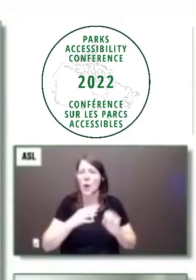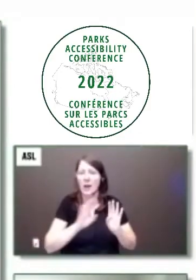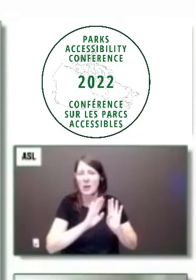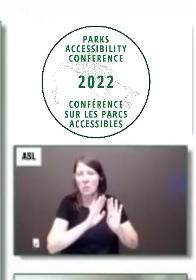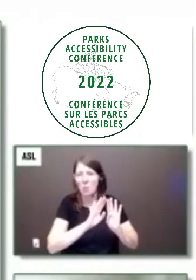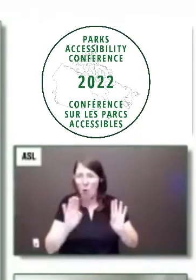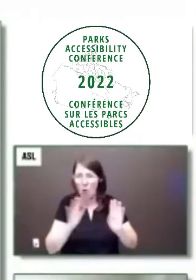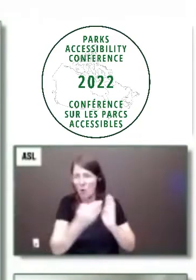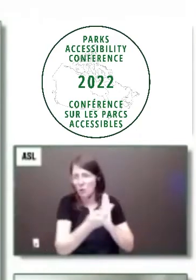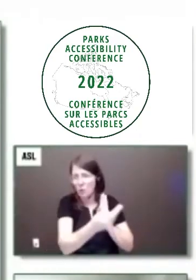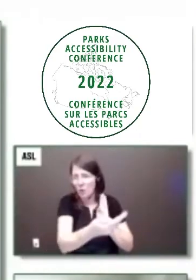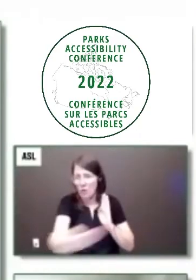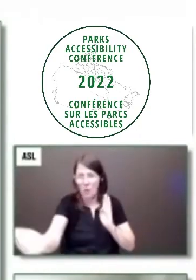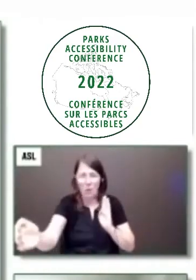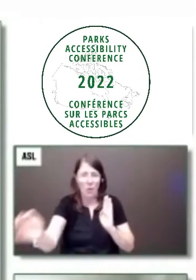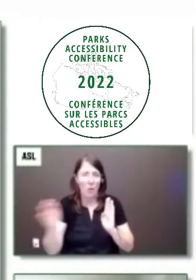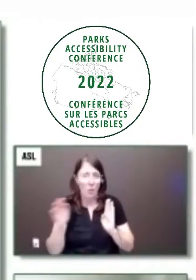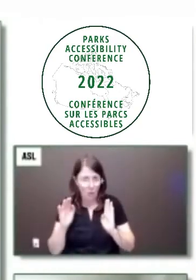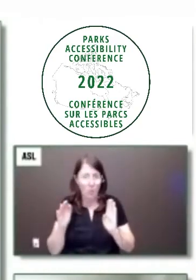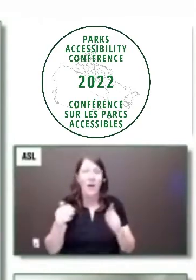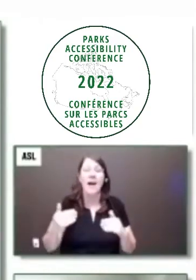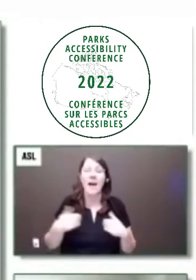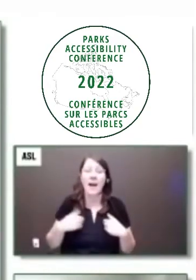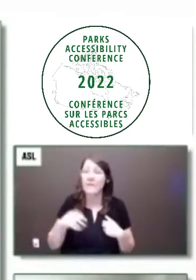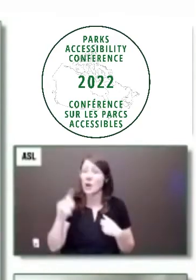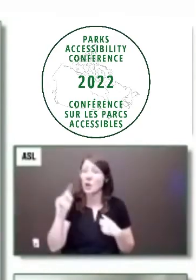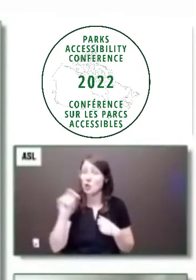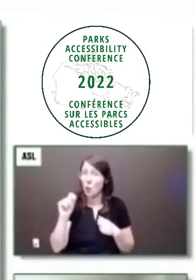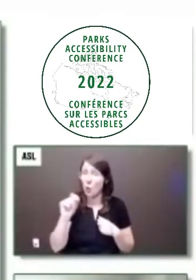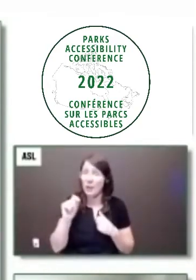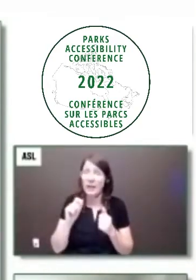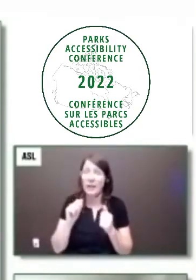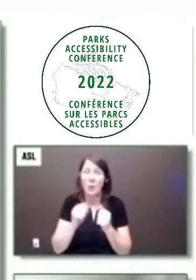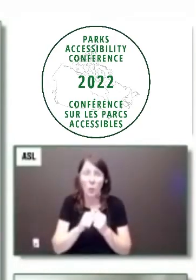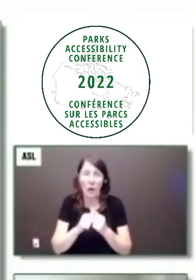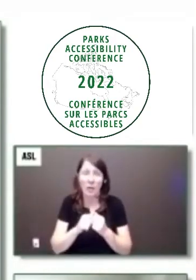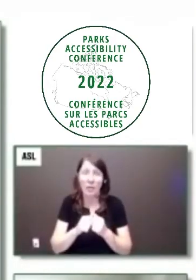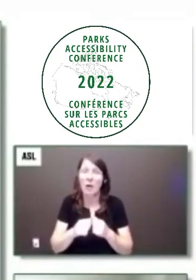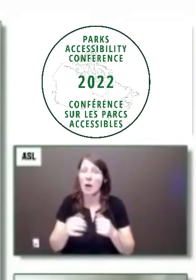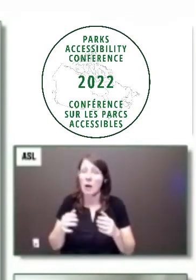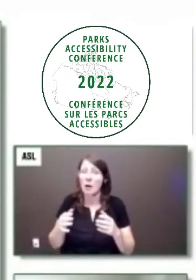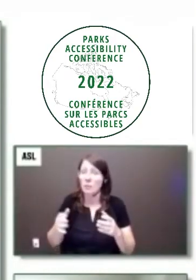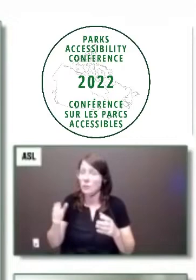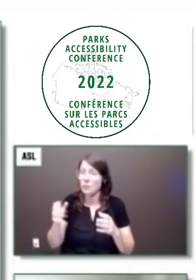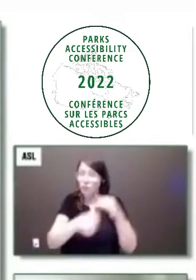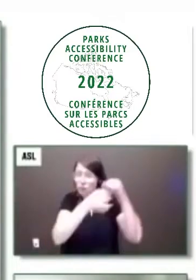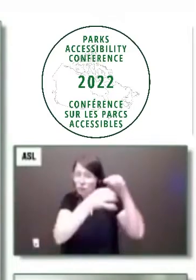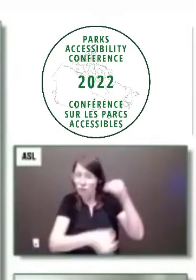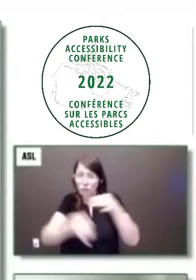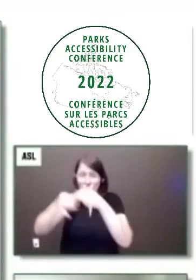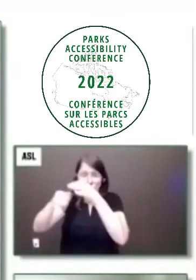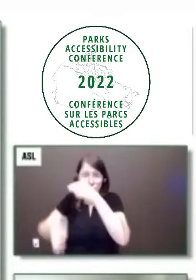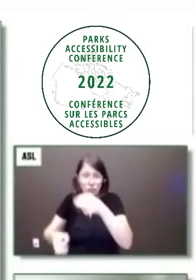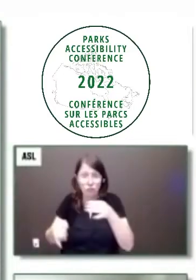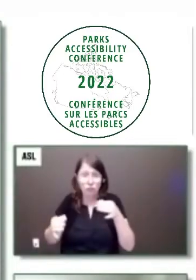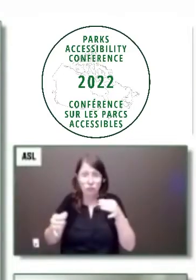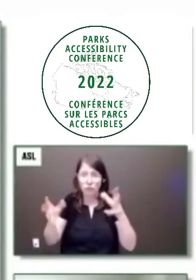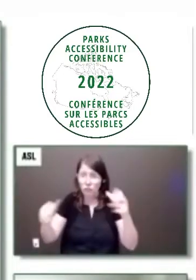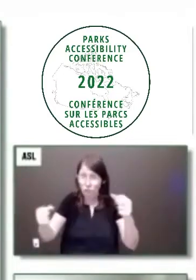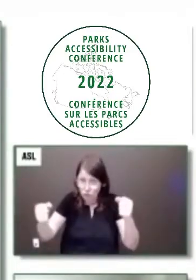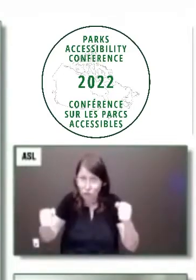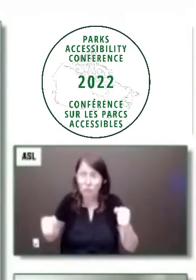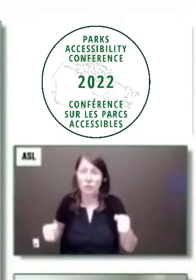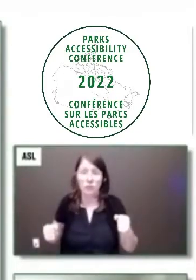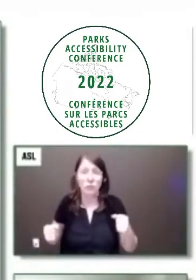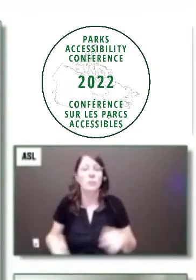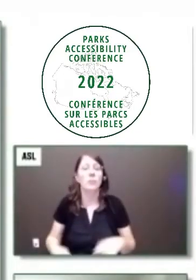with grab bars and space on both sides. Directly in front of where the camera is facing, there is a blue foldable screen that can be pulled out to give